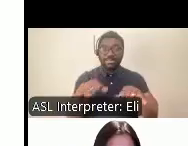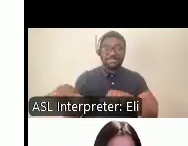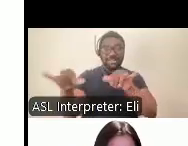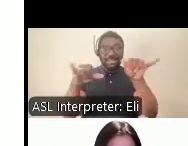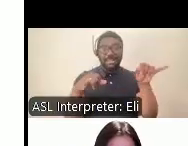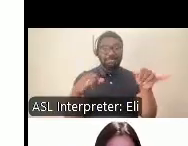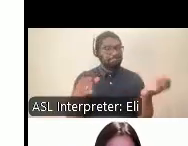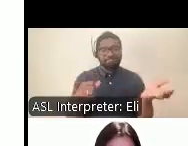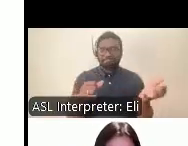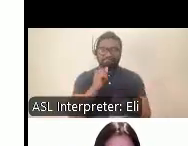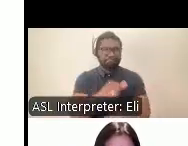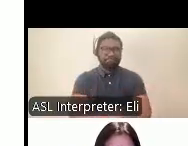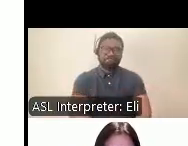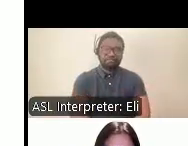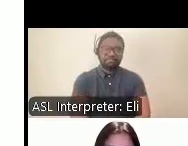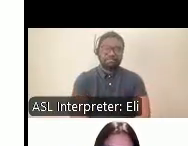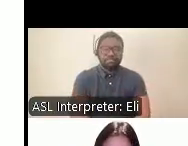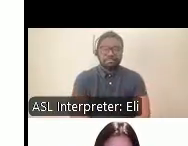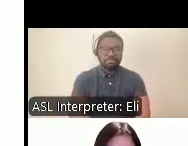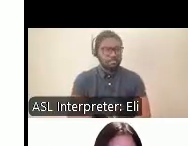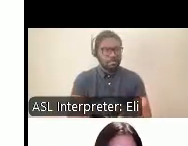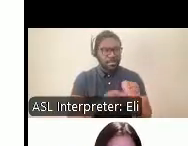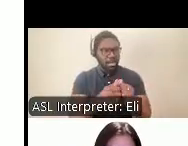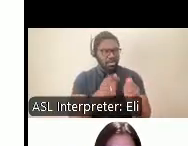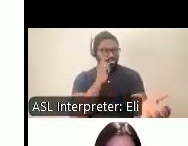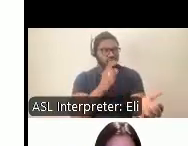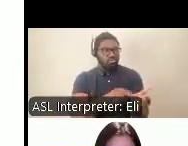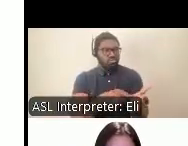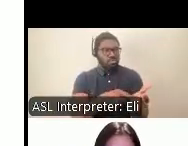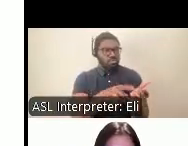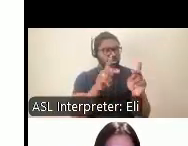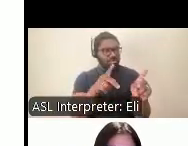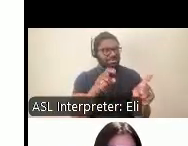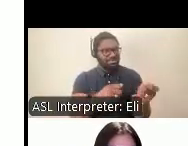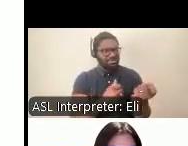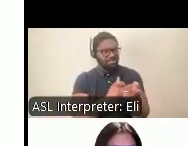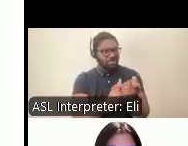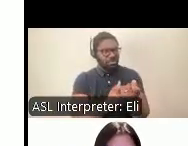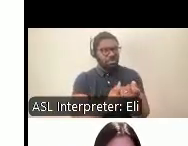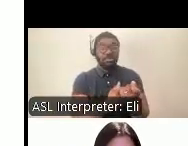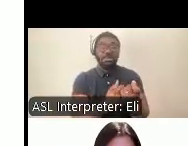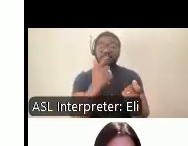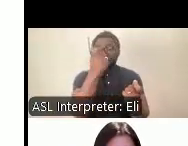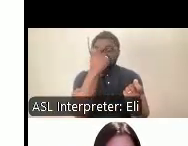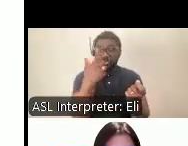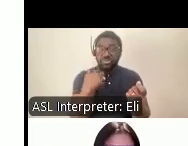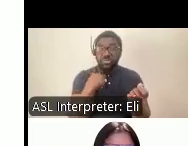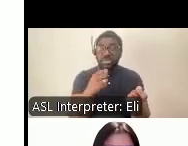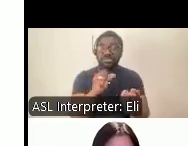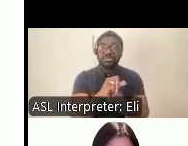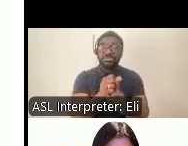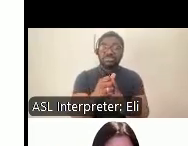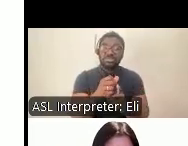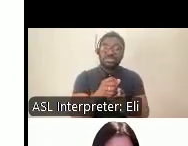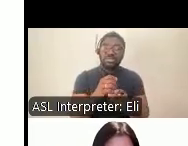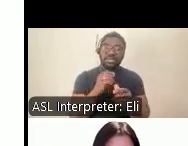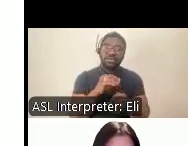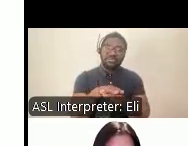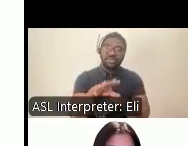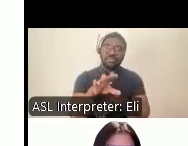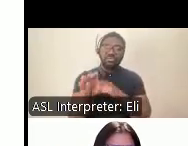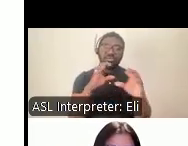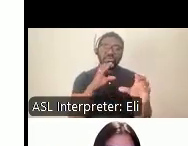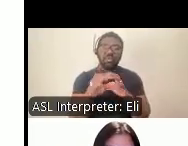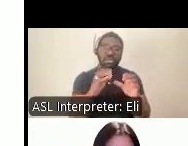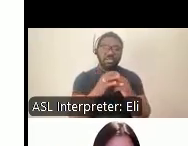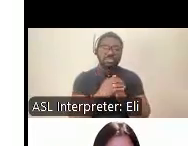signs someone may need support? Sometimes having a mental health condition can affect communication and engagement.